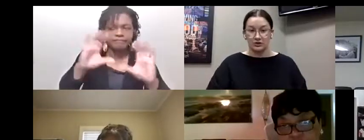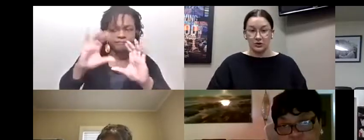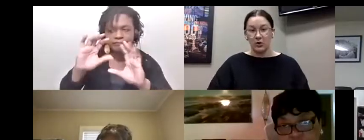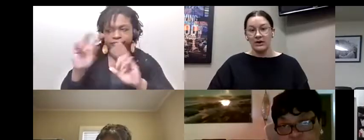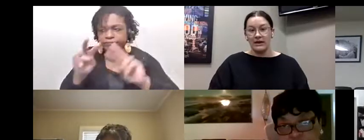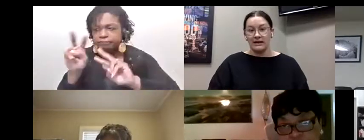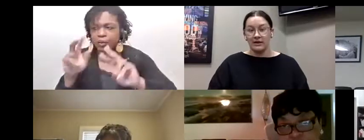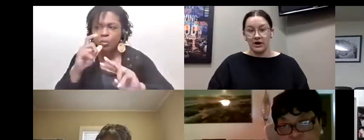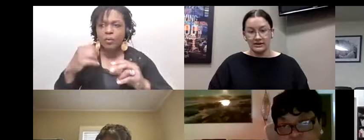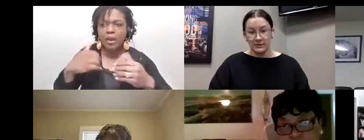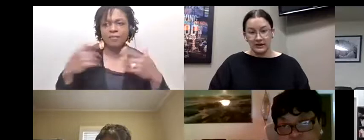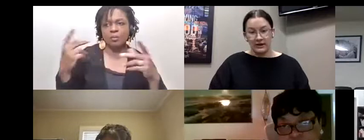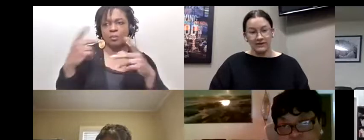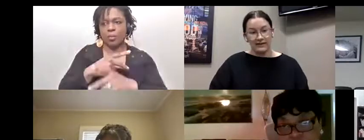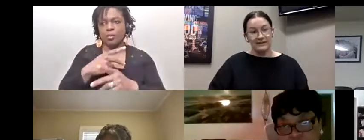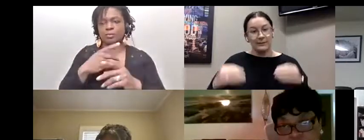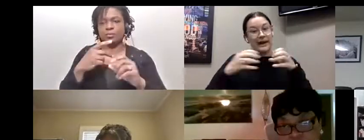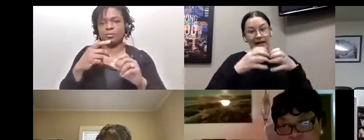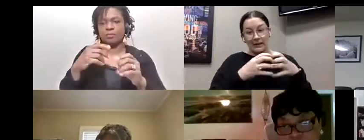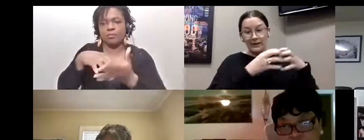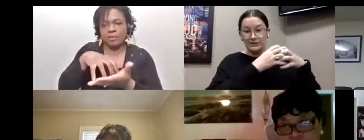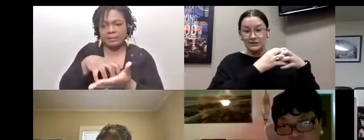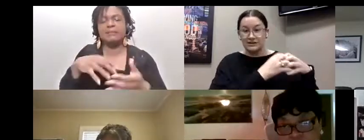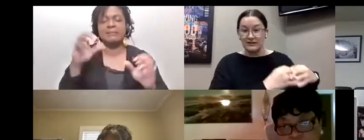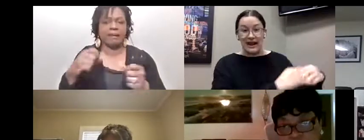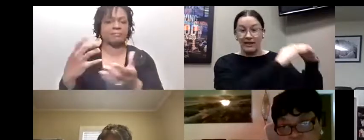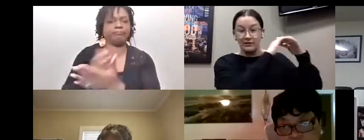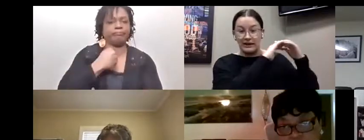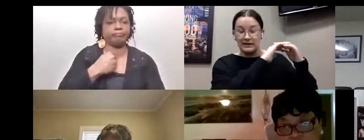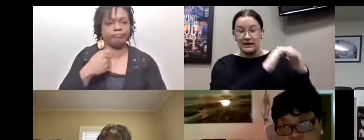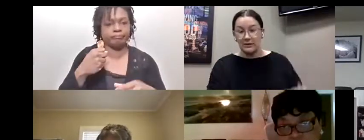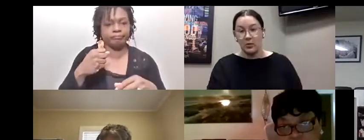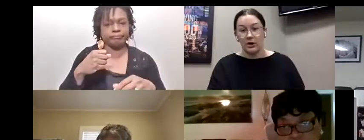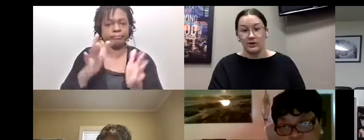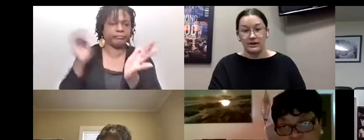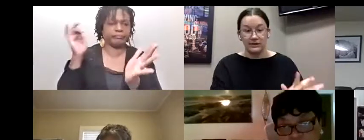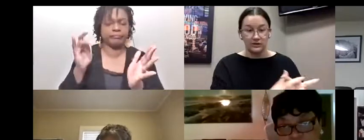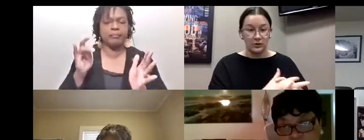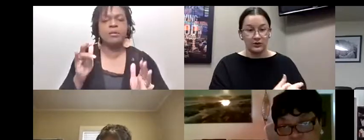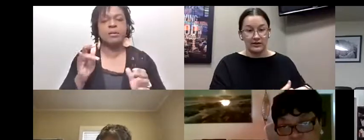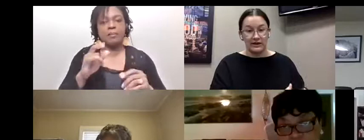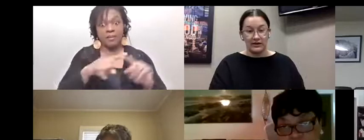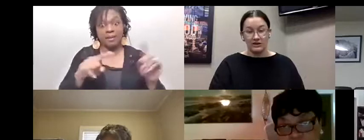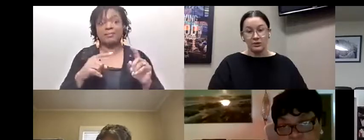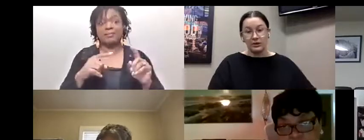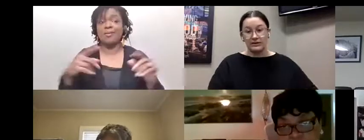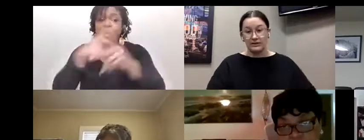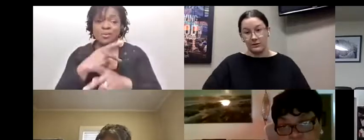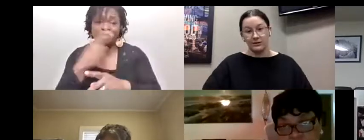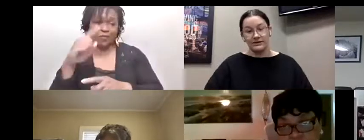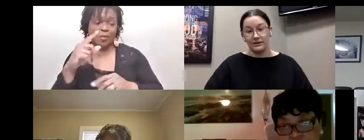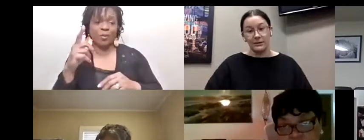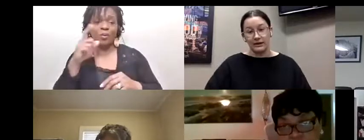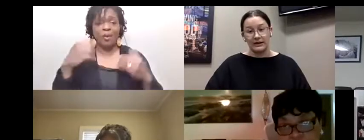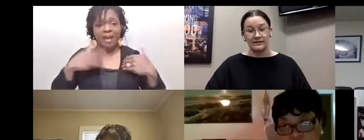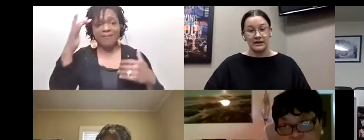coercion and control. And in our experience, that same dynamic is just even elevated even more with individuals with intellectual and